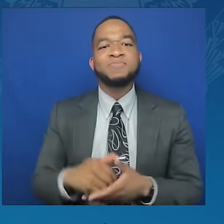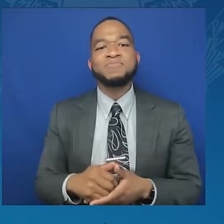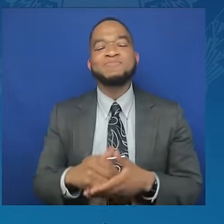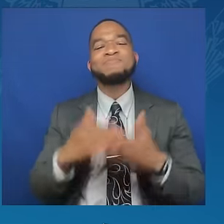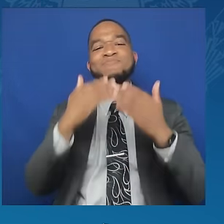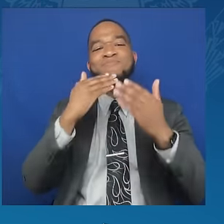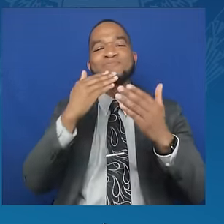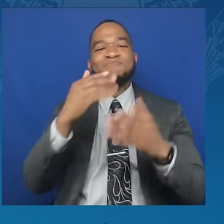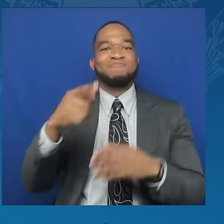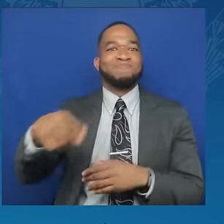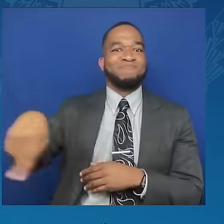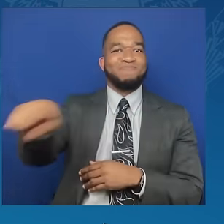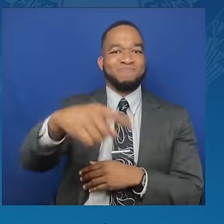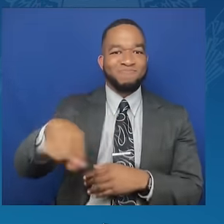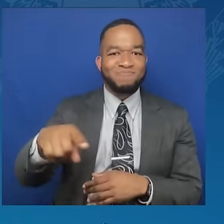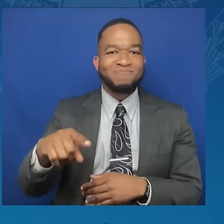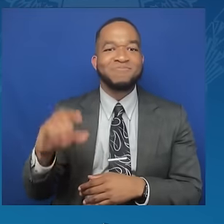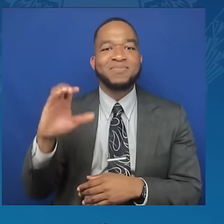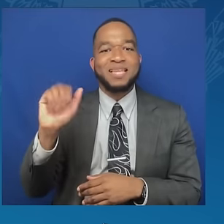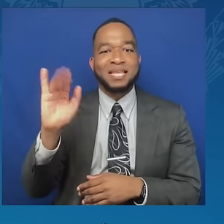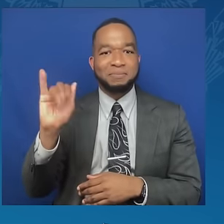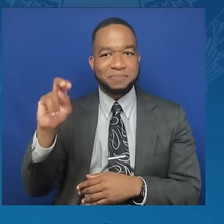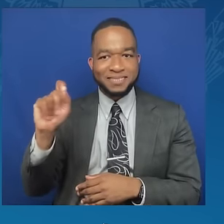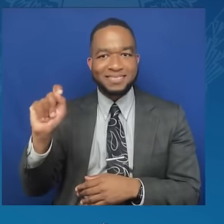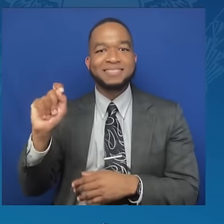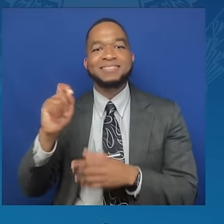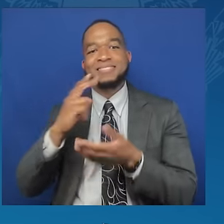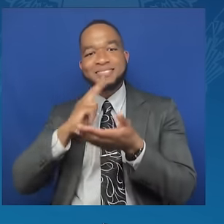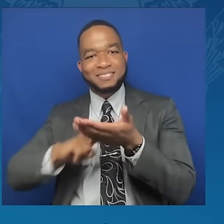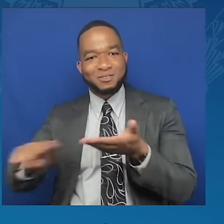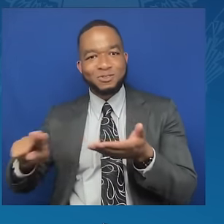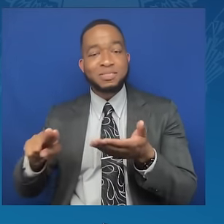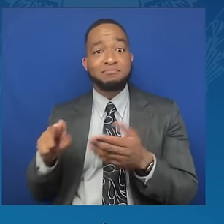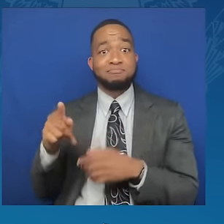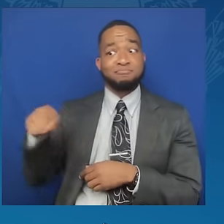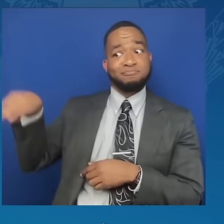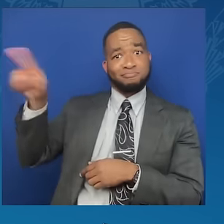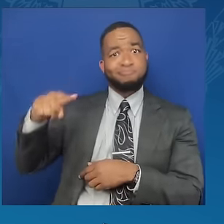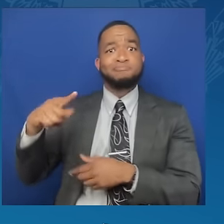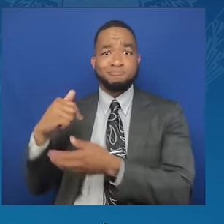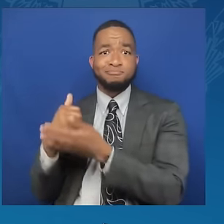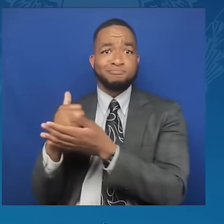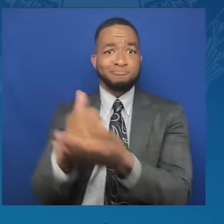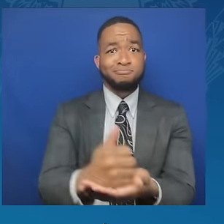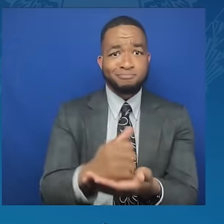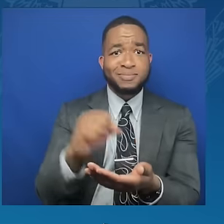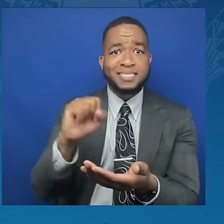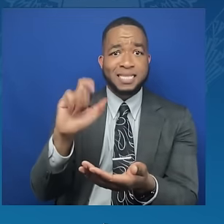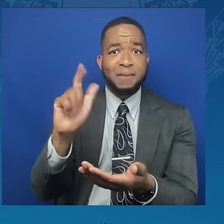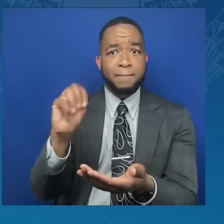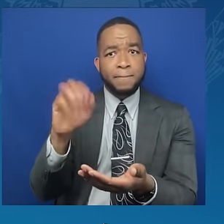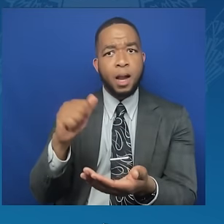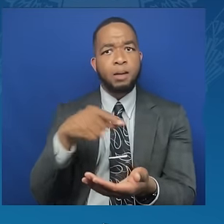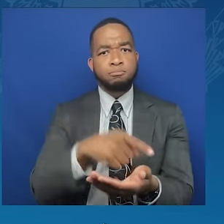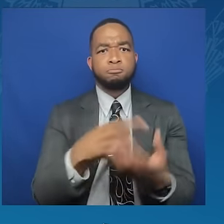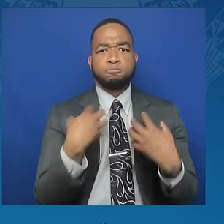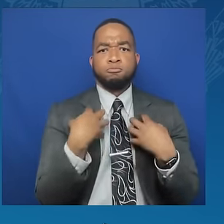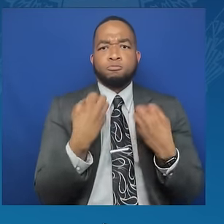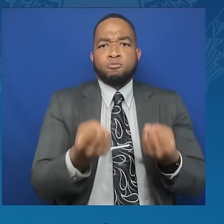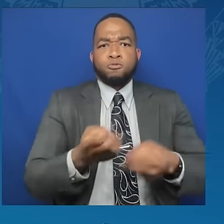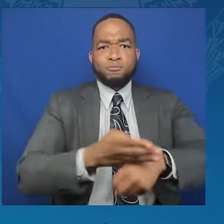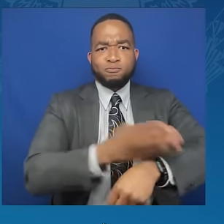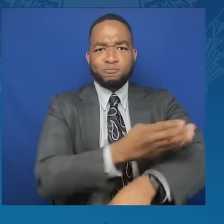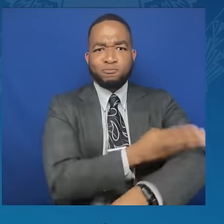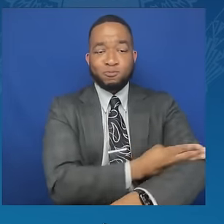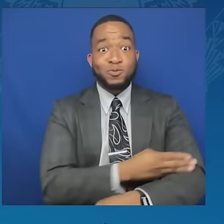helping Selma recover. And they've started with HUD. I don't know where Marsha Fudge is, but Marsha, we love you.